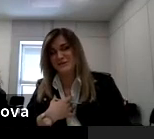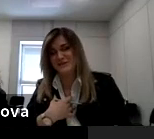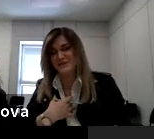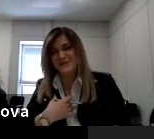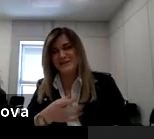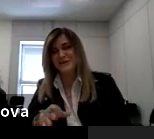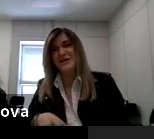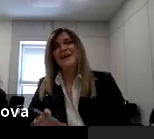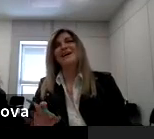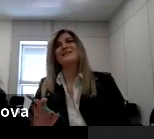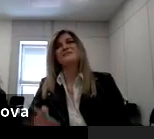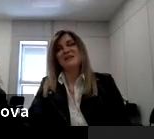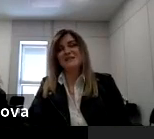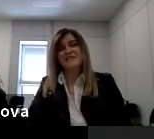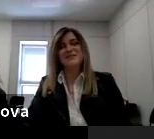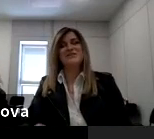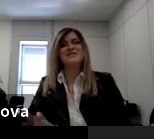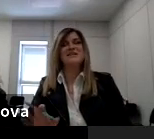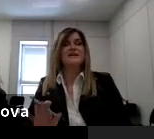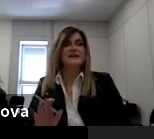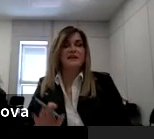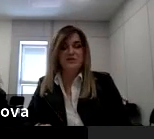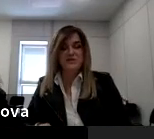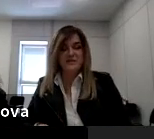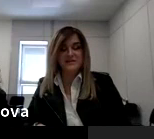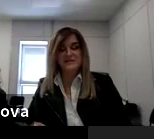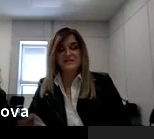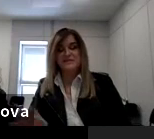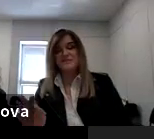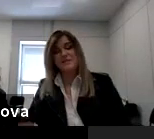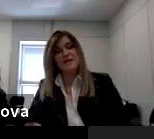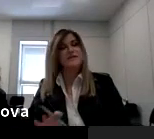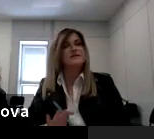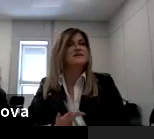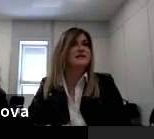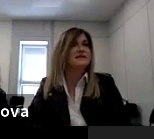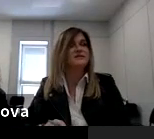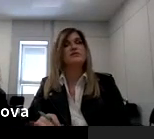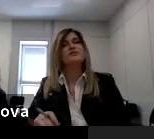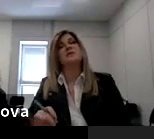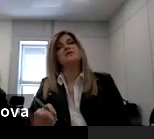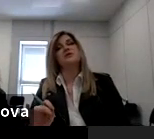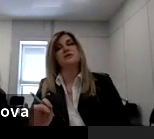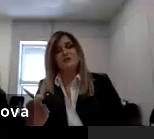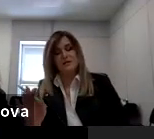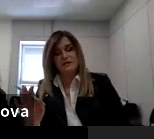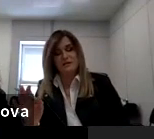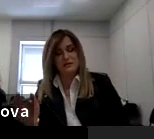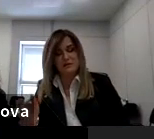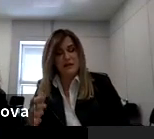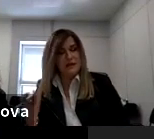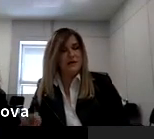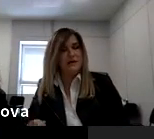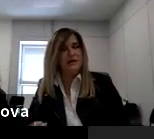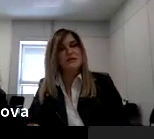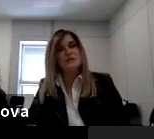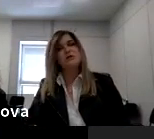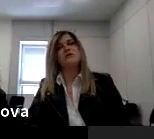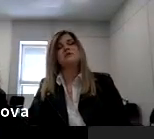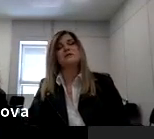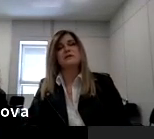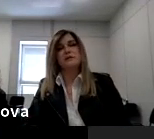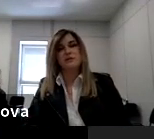nationalities, I wanted to tell, no, specializations, engineers, designers, lighting control specialists, and